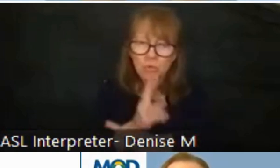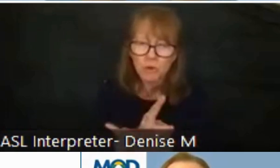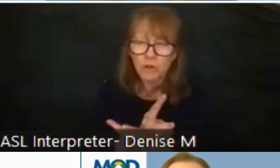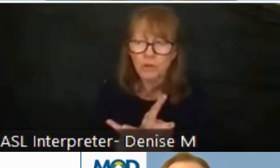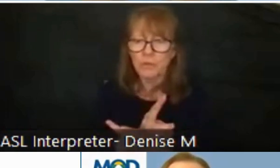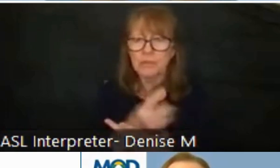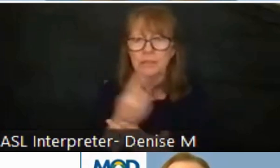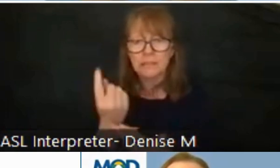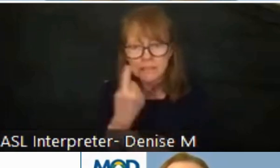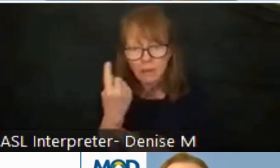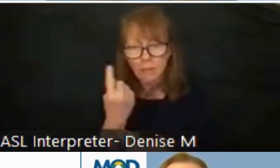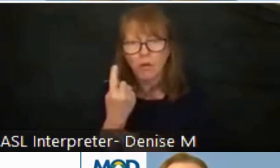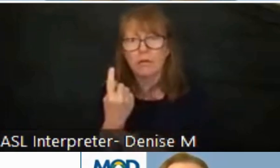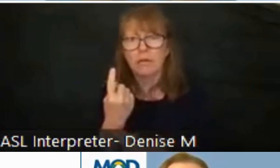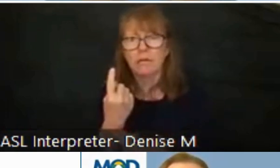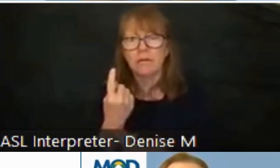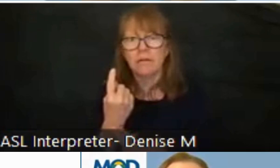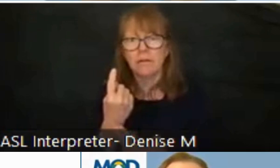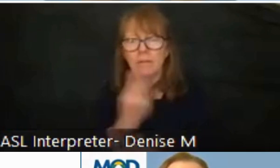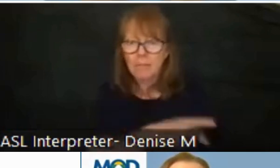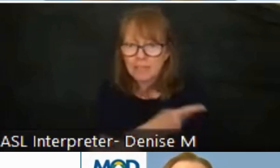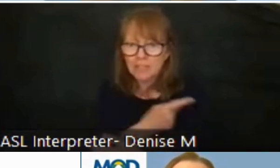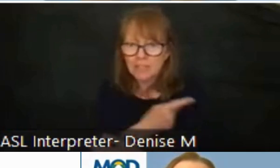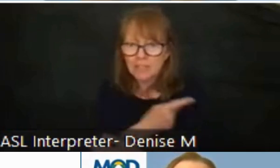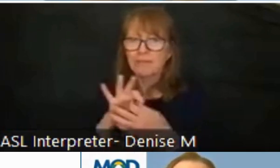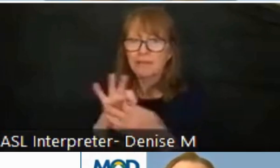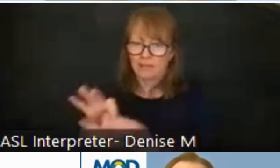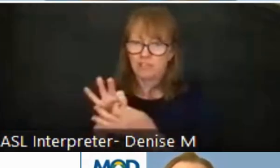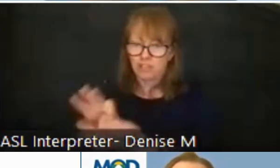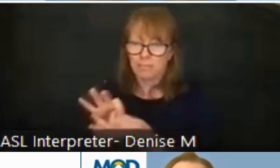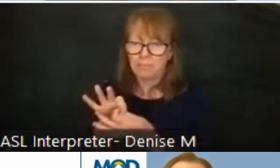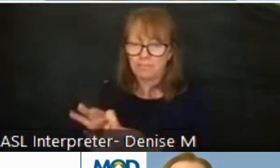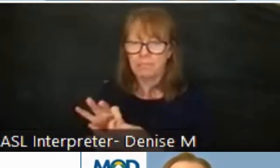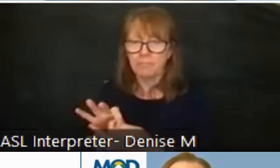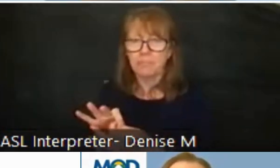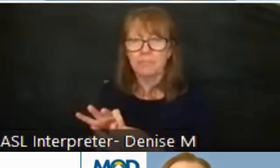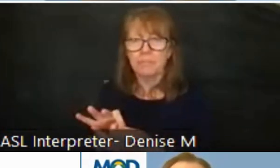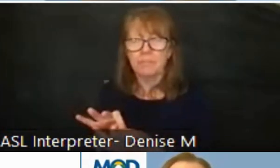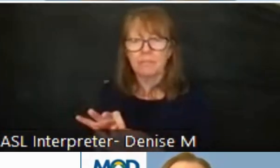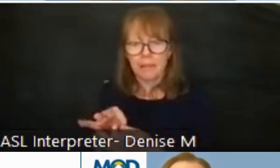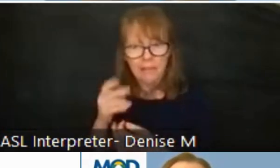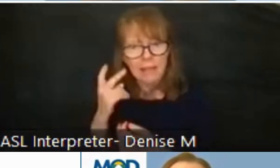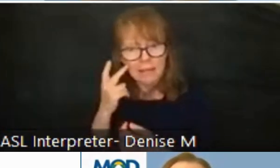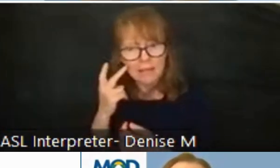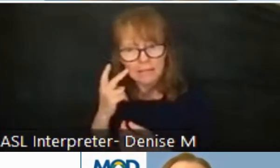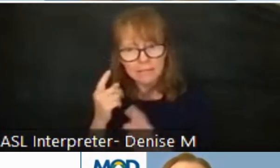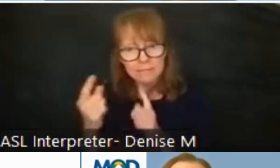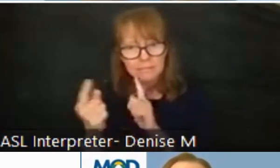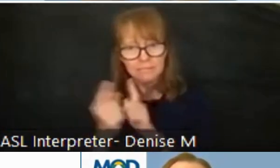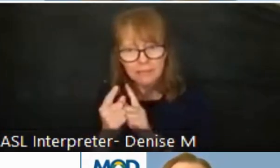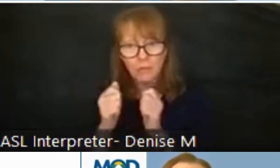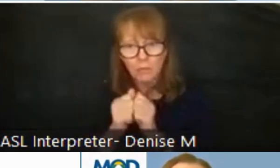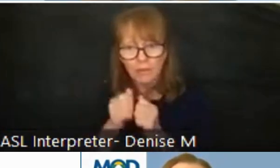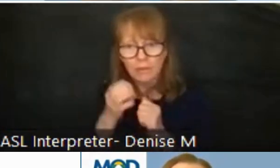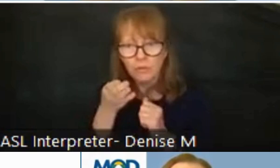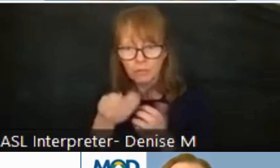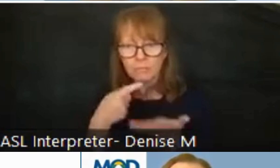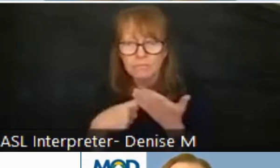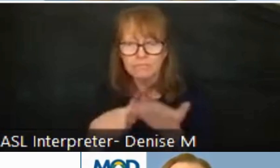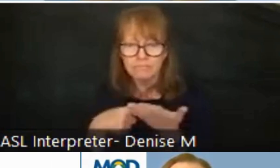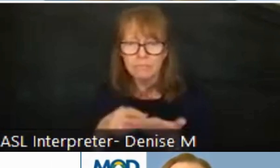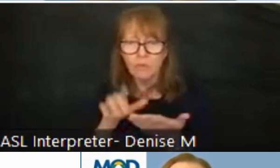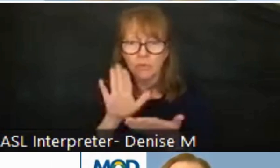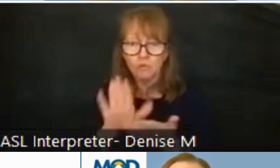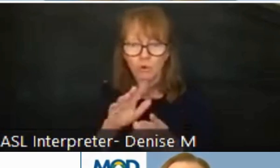have a medical provider-patient relationship with, meaning that they actually see you for your conditions. It's best if the provider